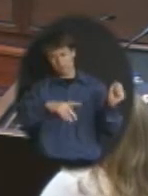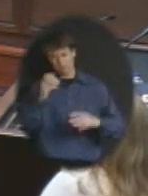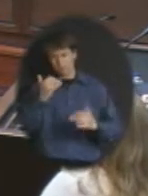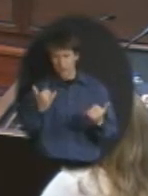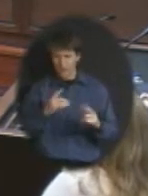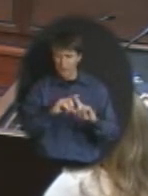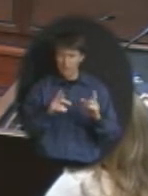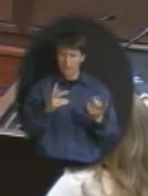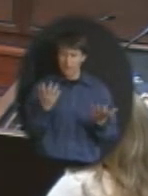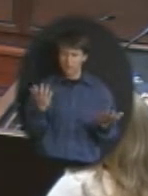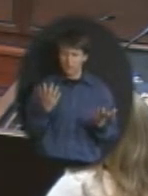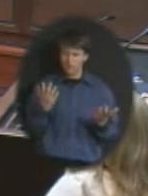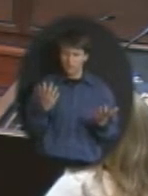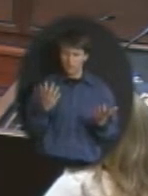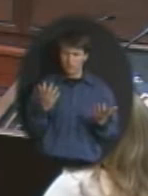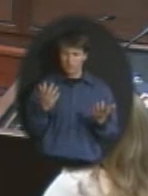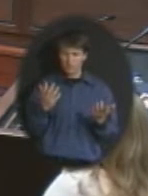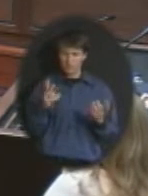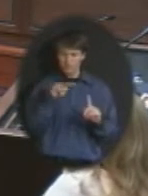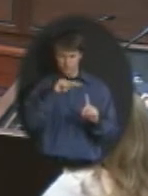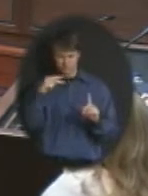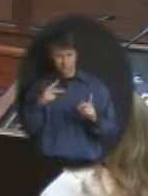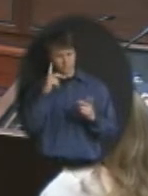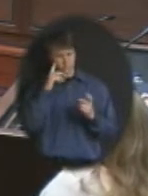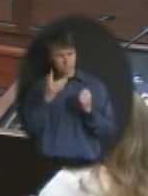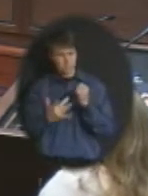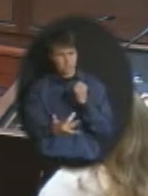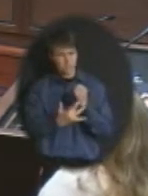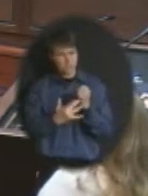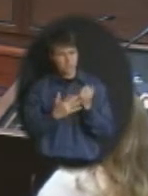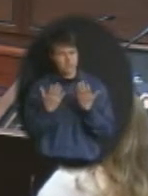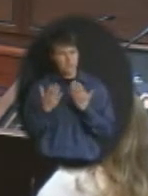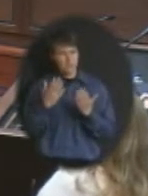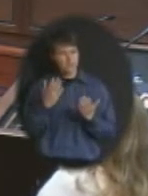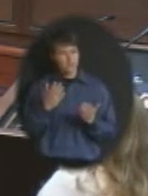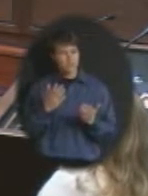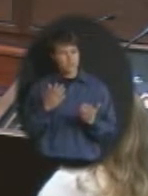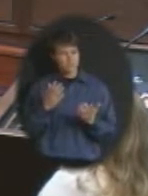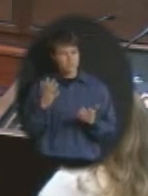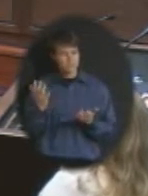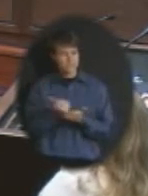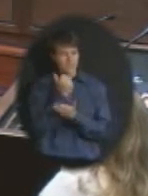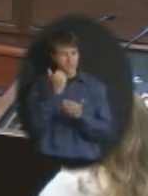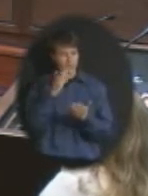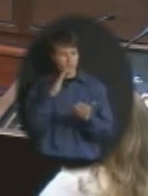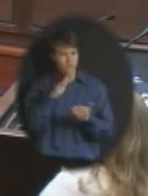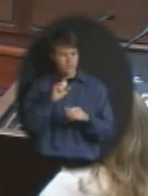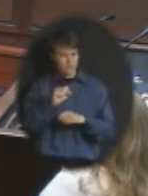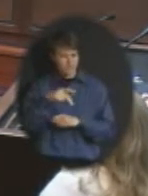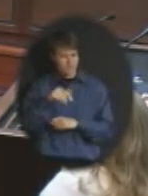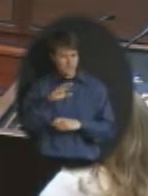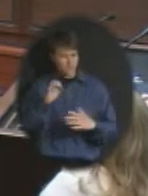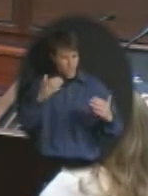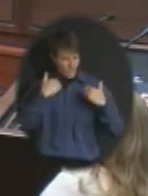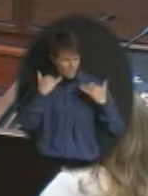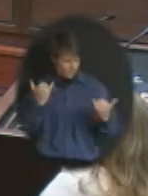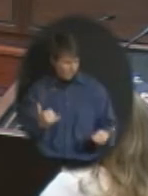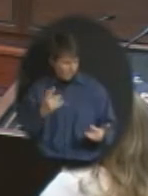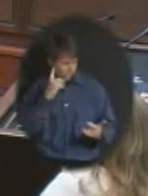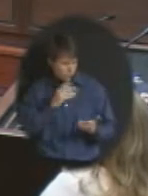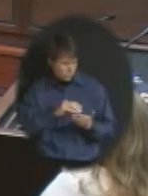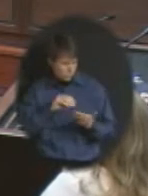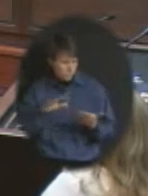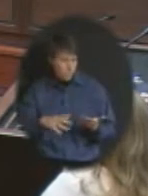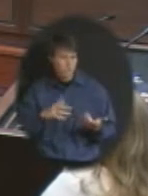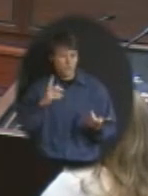what we're looking at from a technology standpoint to maybe maximize the space that we have now. So I don't know what